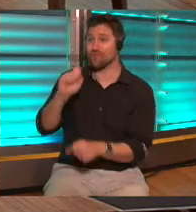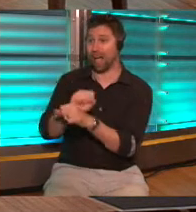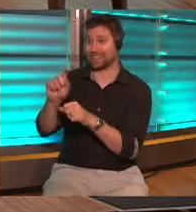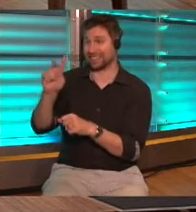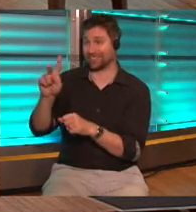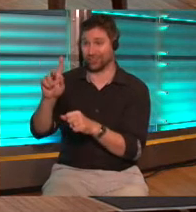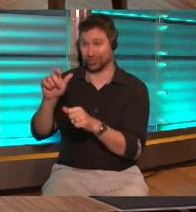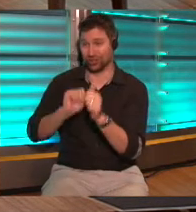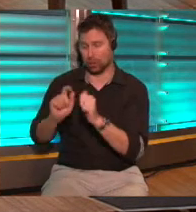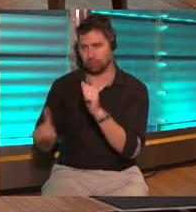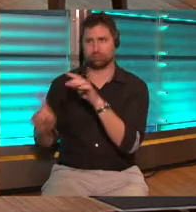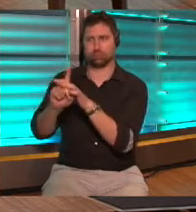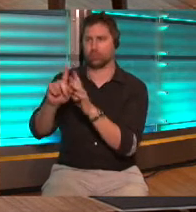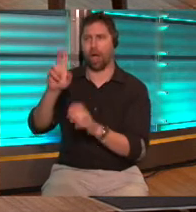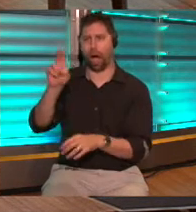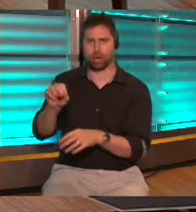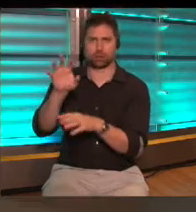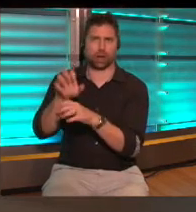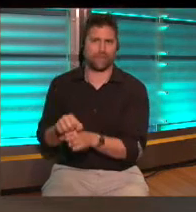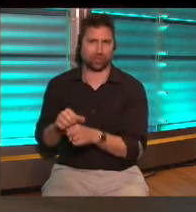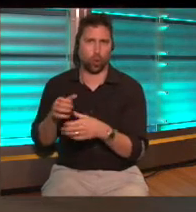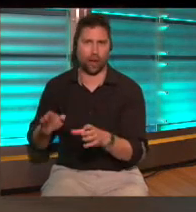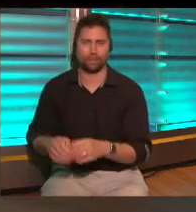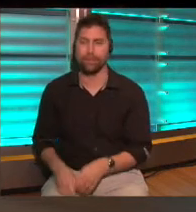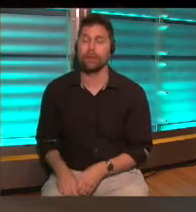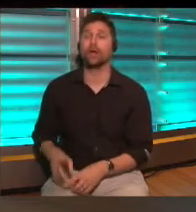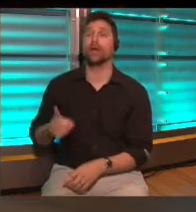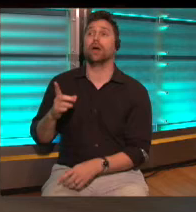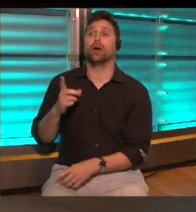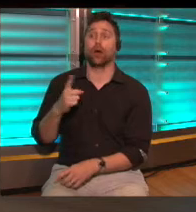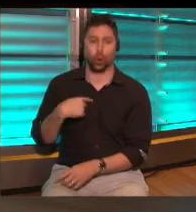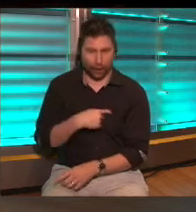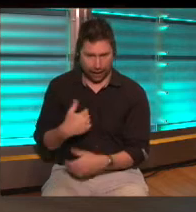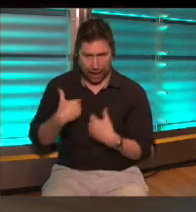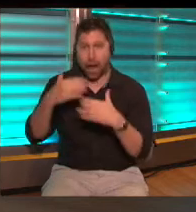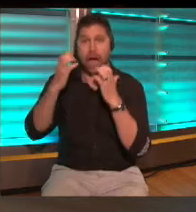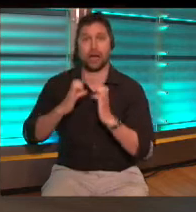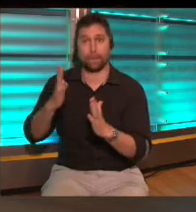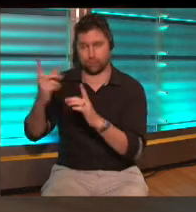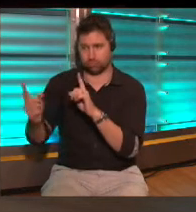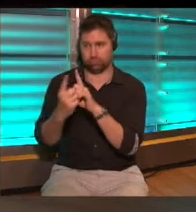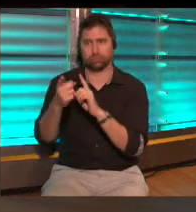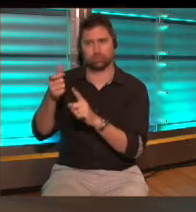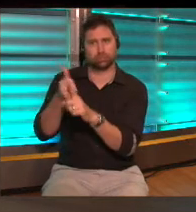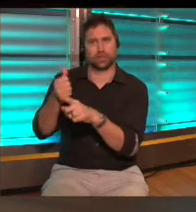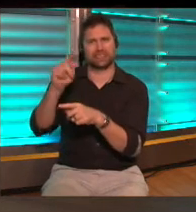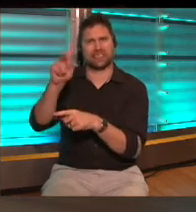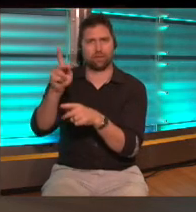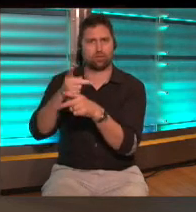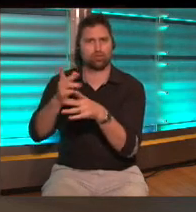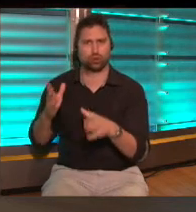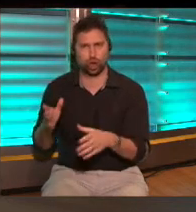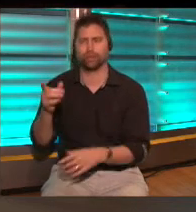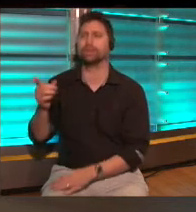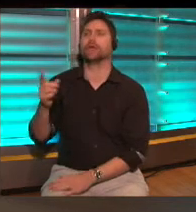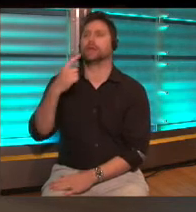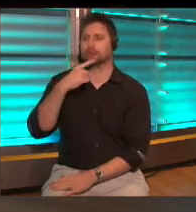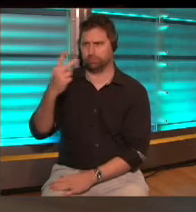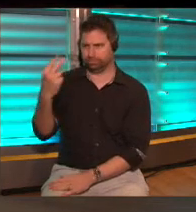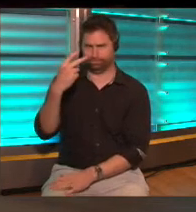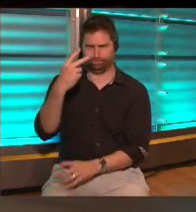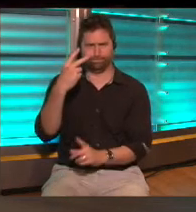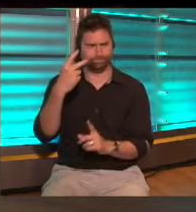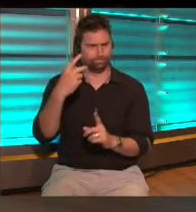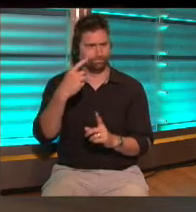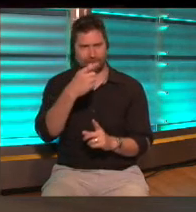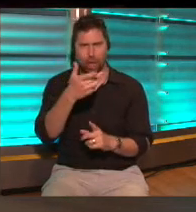very unconventional way. We had a customer come into our bakery who was a television producer, and he saw us there